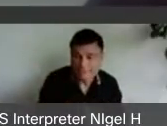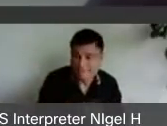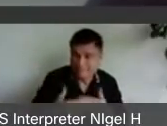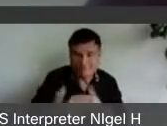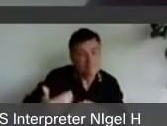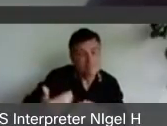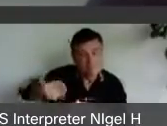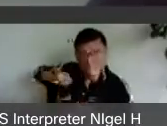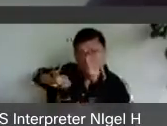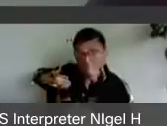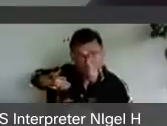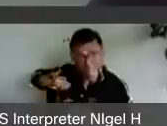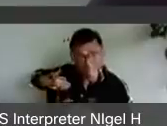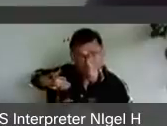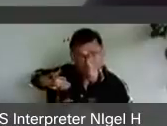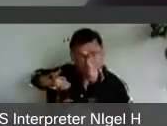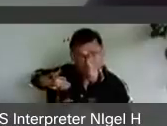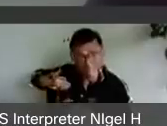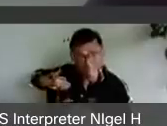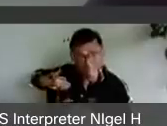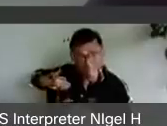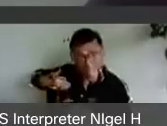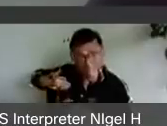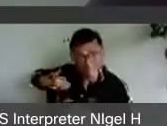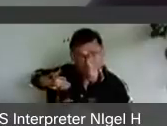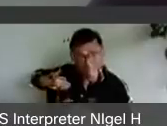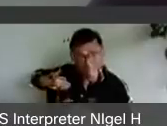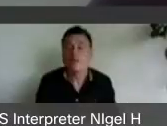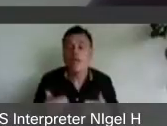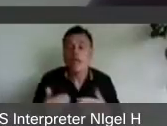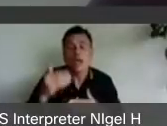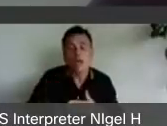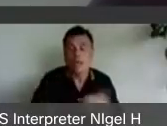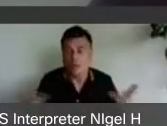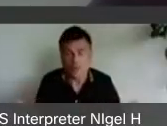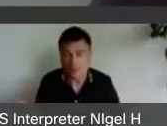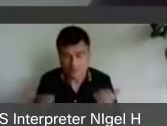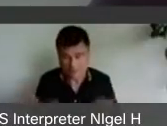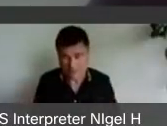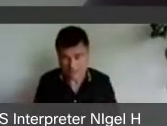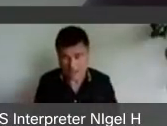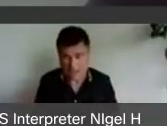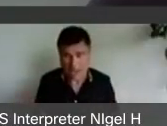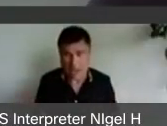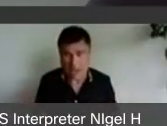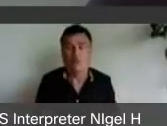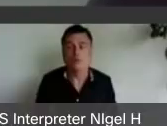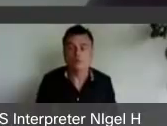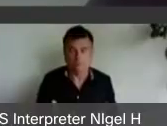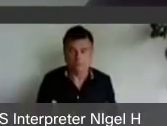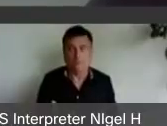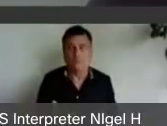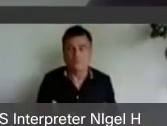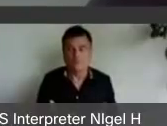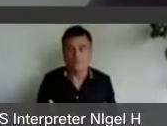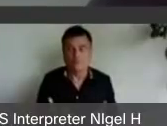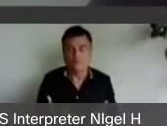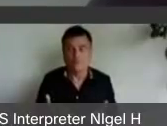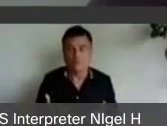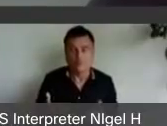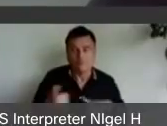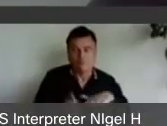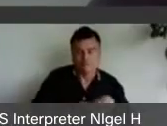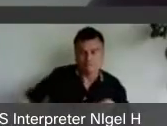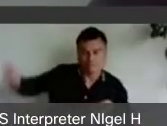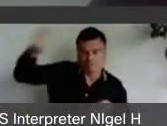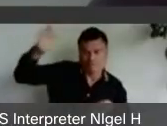next? Well, now we actually want to pass the mic over. So, Secretary General, please tell us, what does the phrase